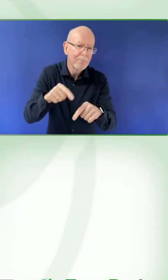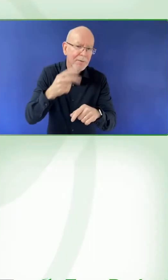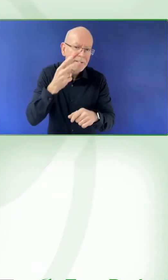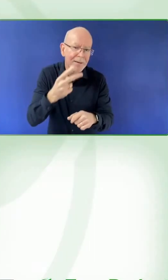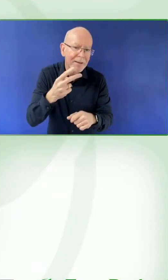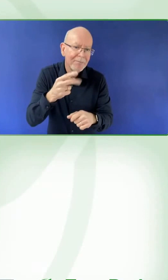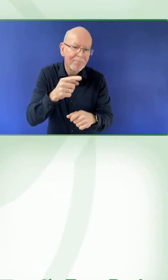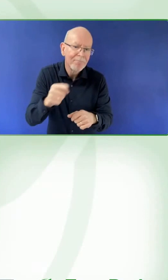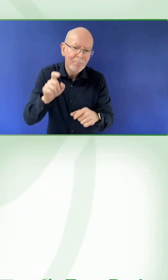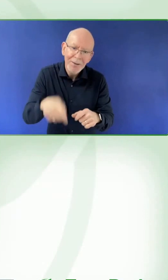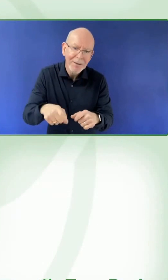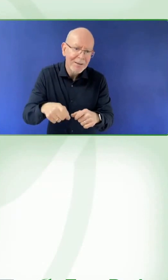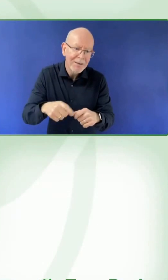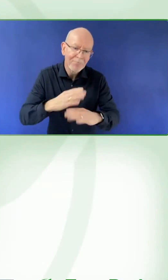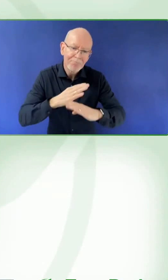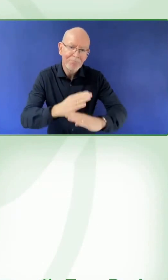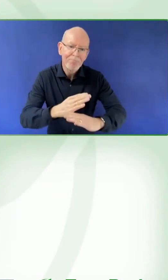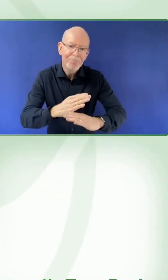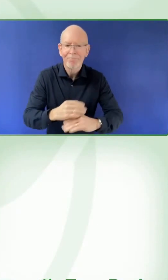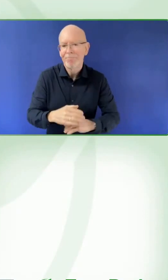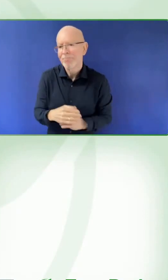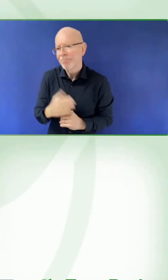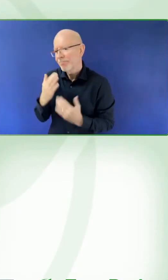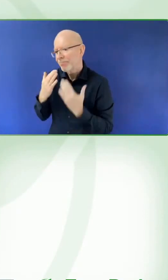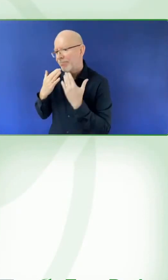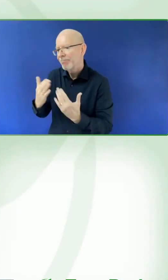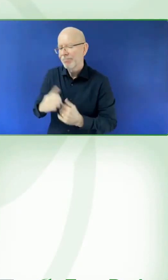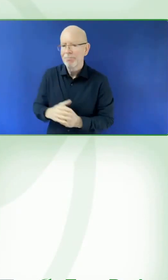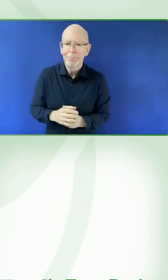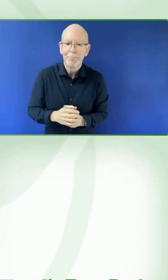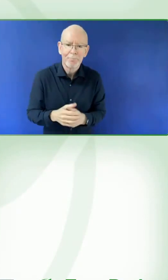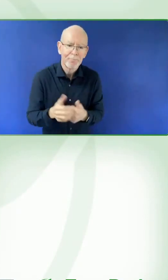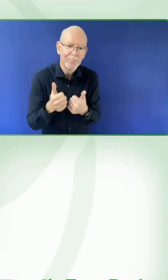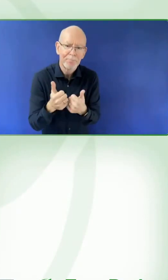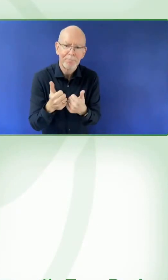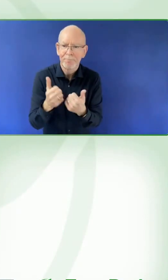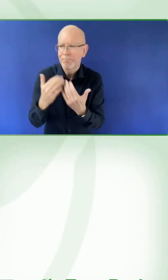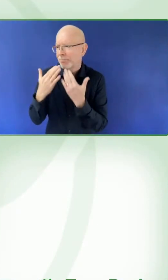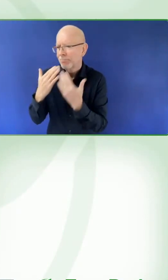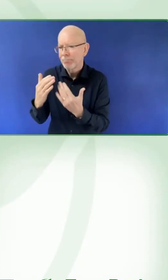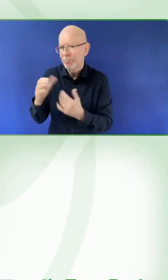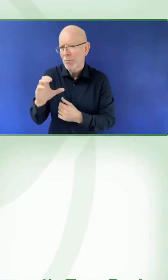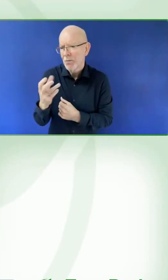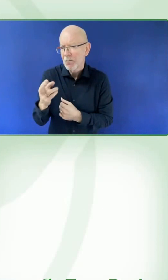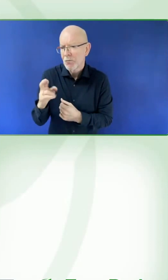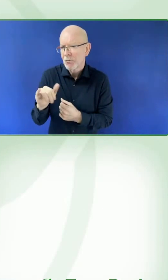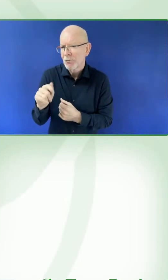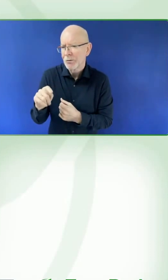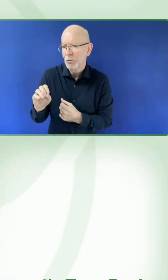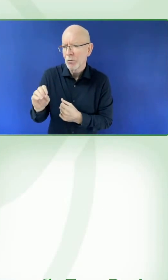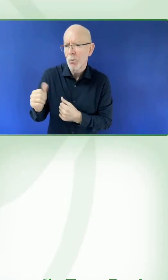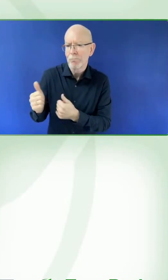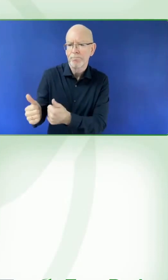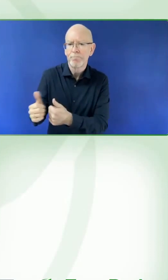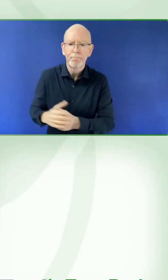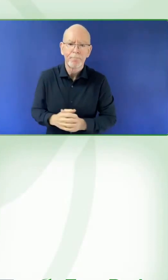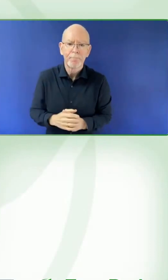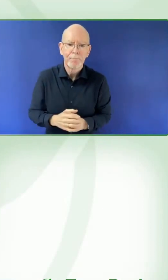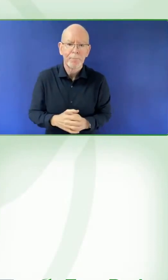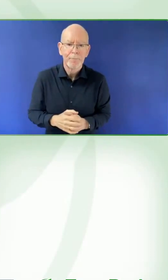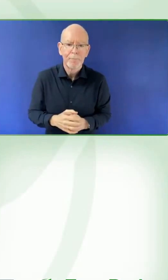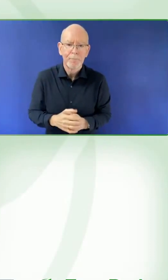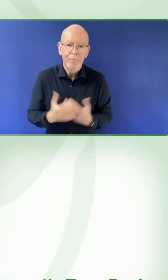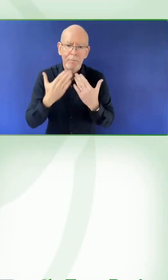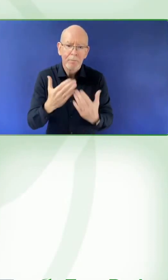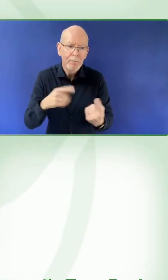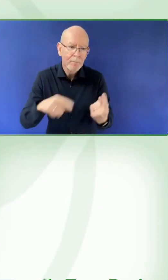from there, we can begin a conversation. We have some time left. So my first question to my